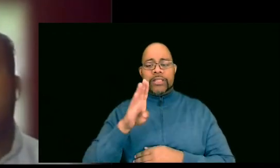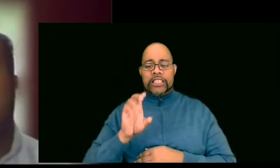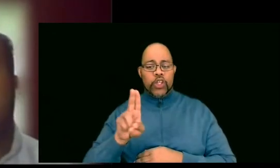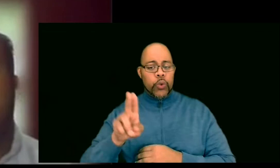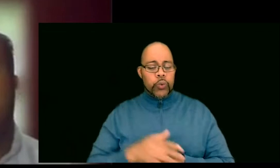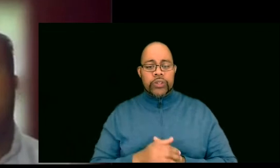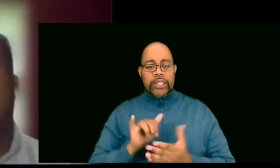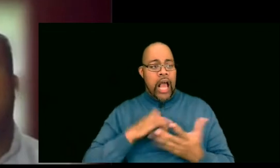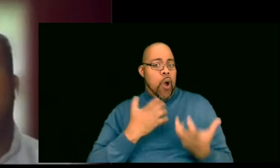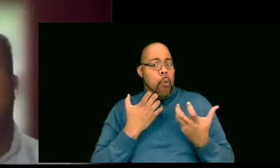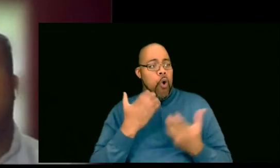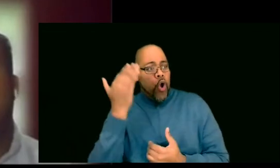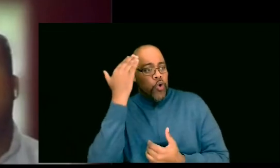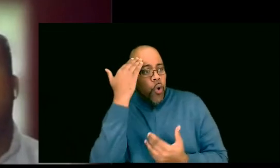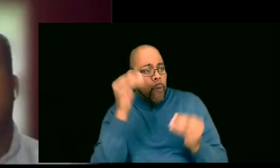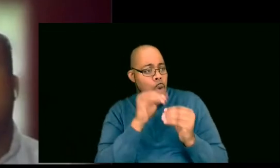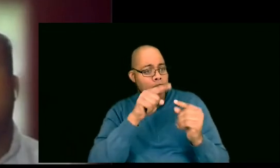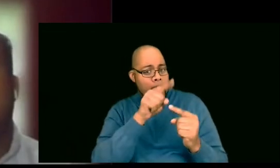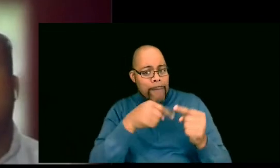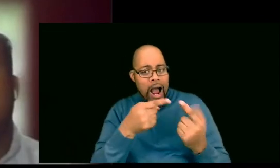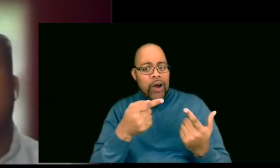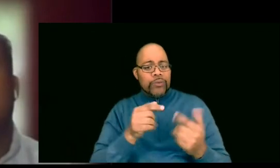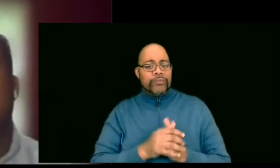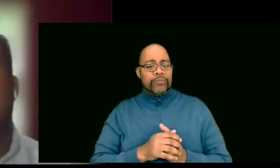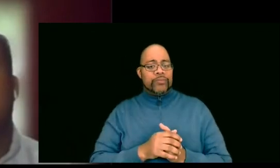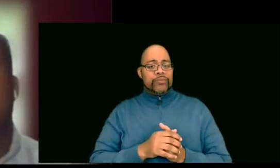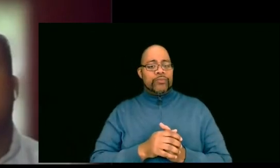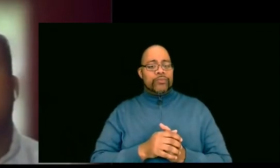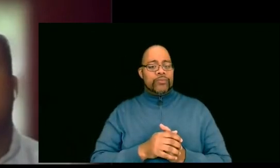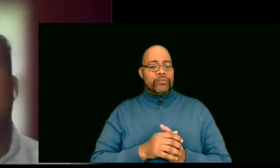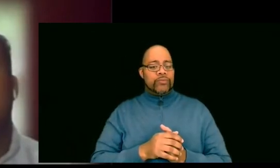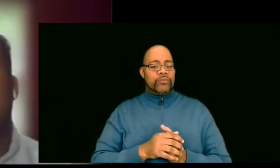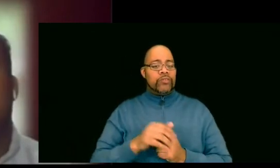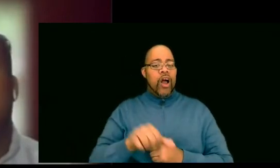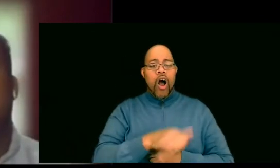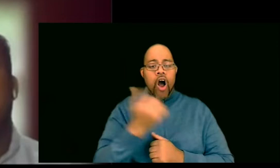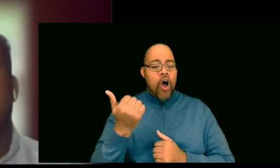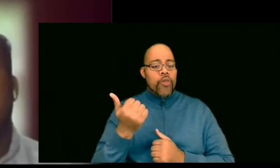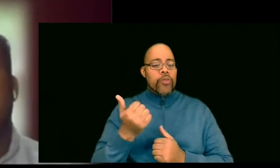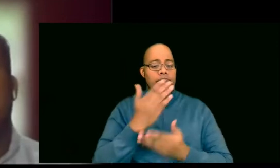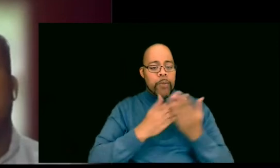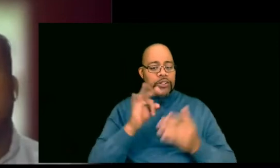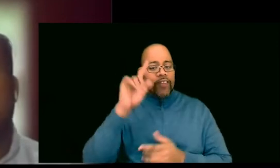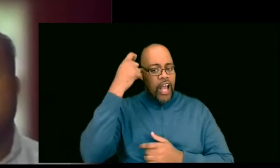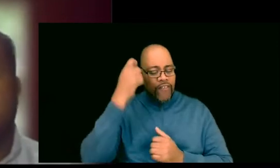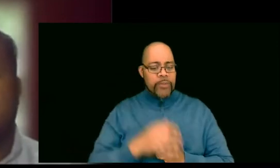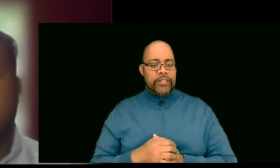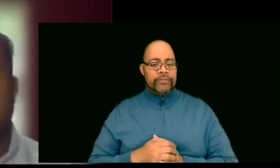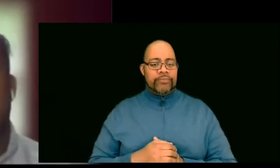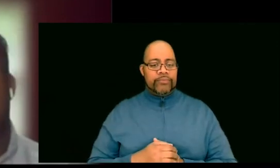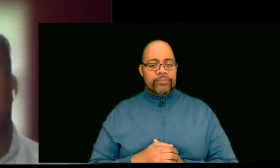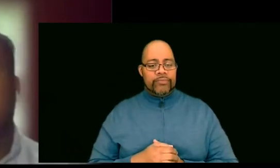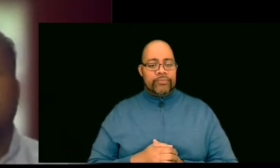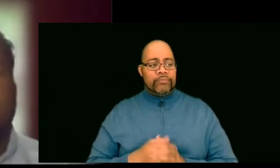the HBCUs that I wanted to know more about, academia in general, other components of the